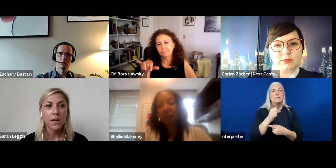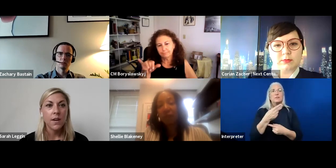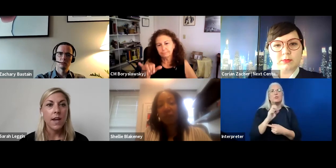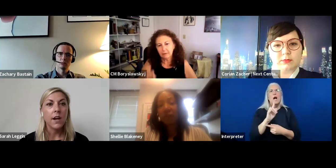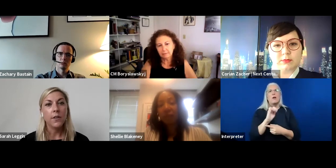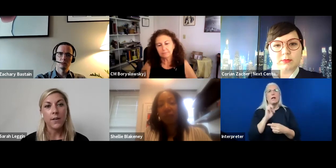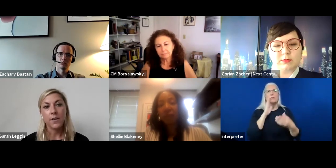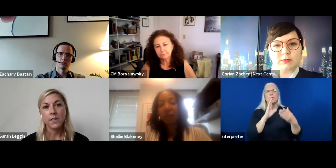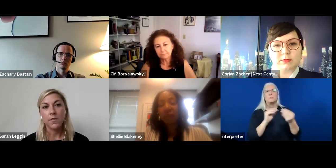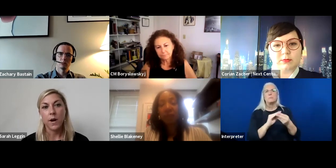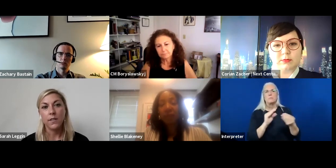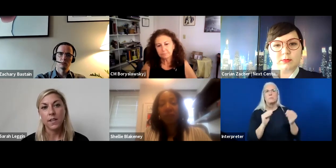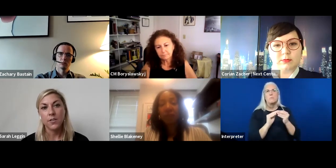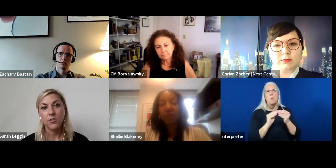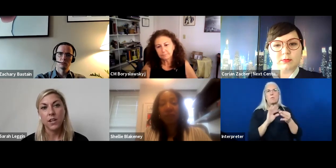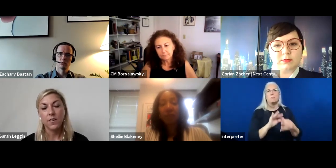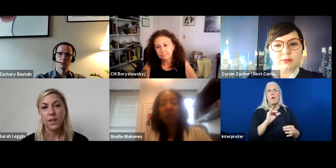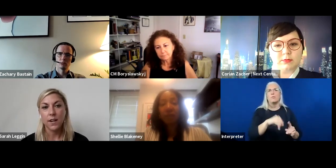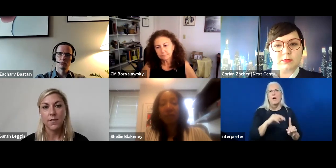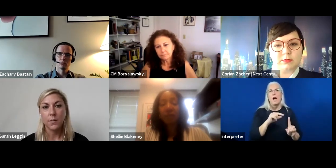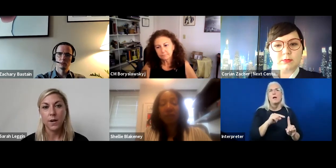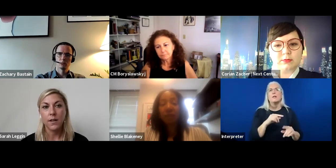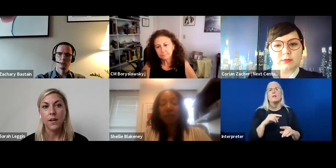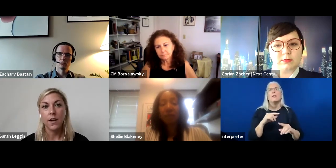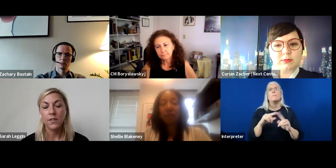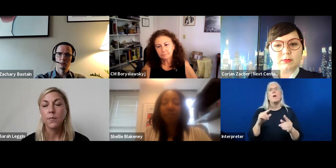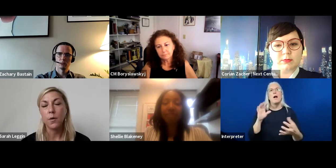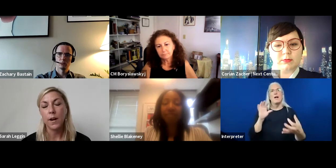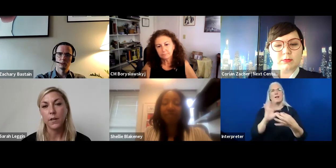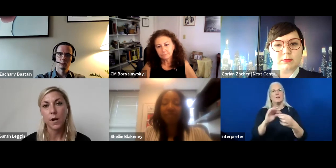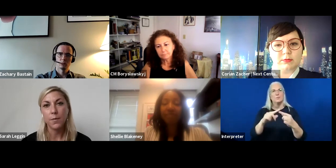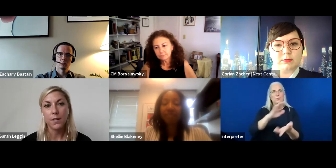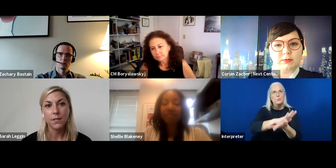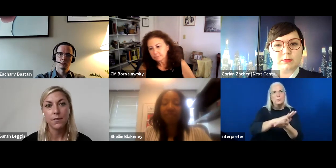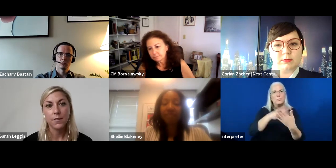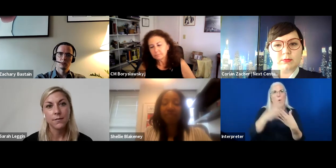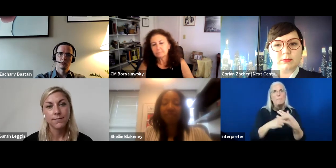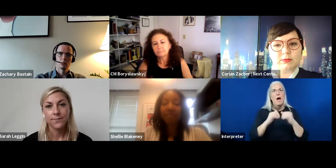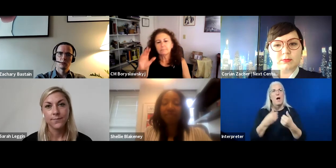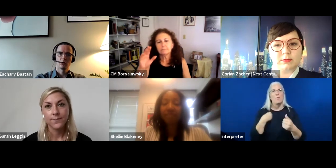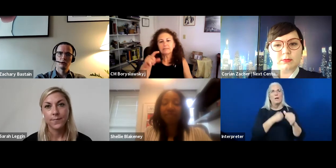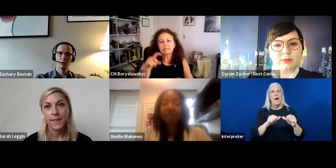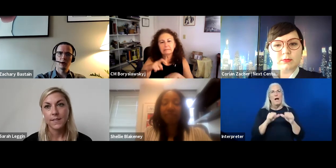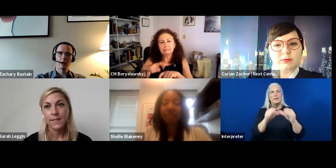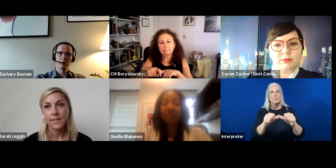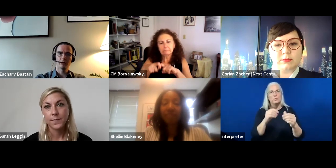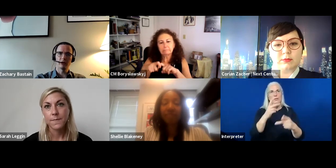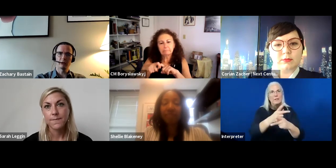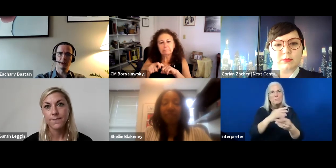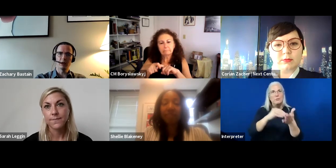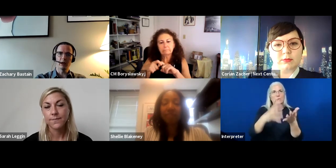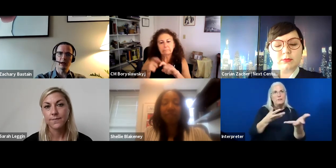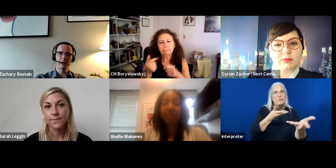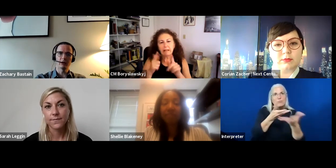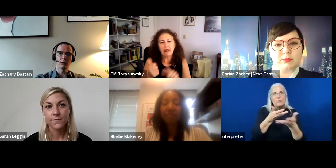programs and other efforts of the wireless industry to connect everyone to mobile wireless broadband. Sure, and this is